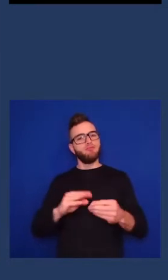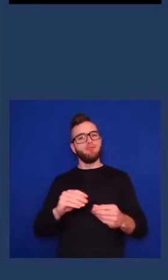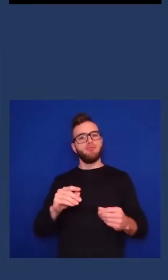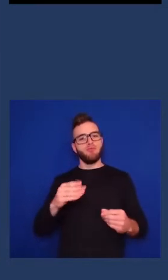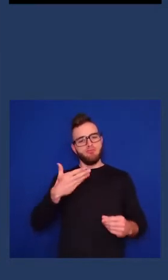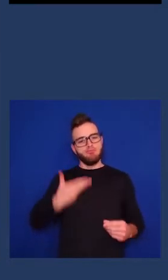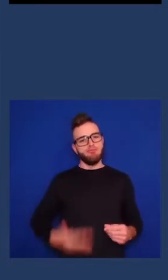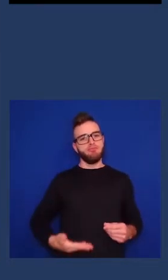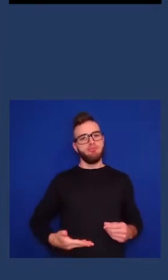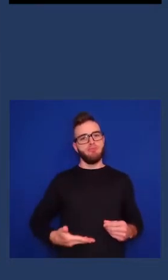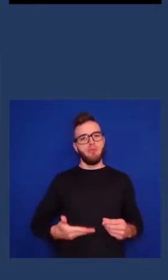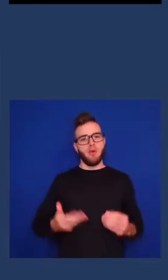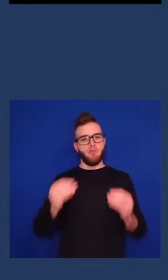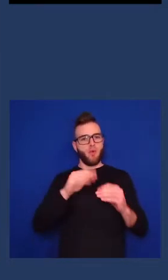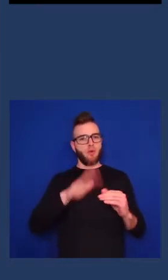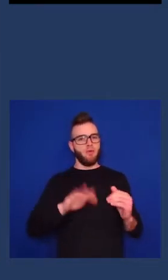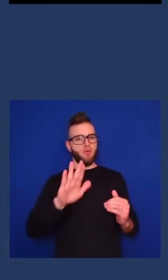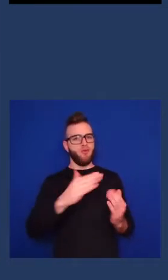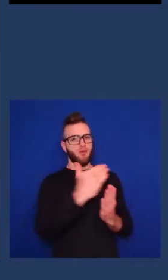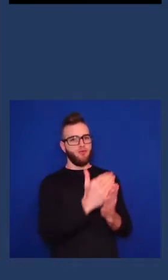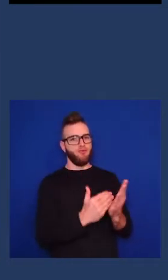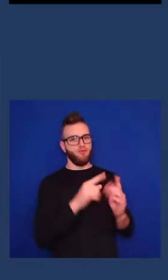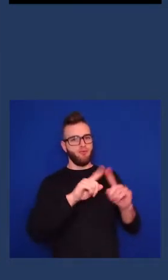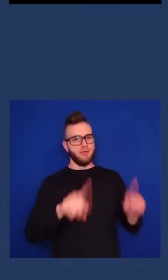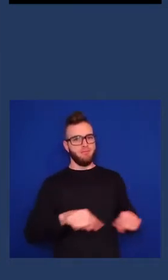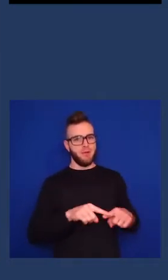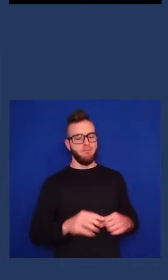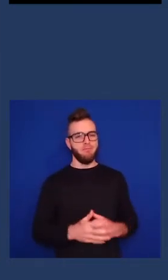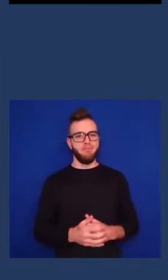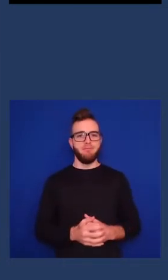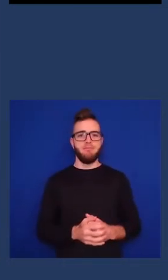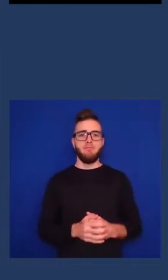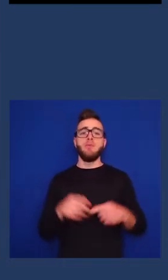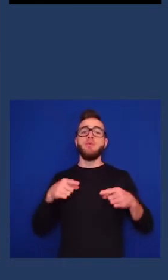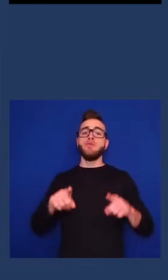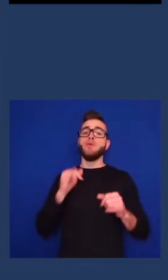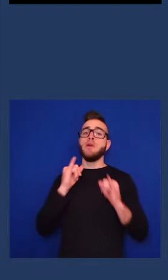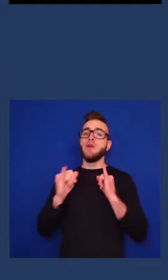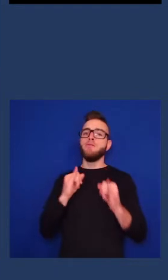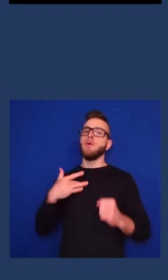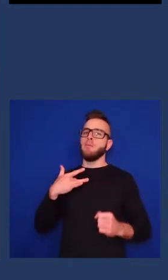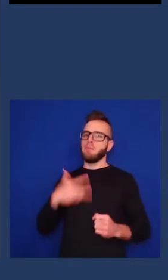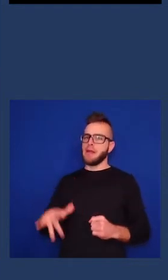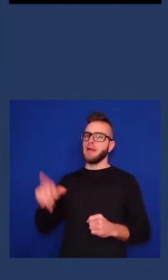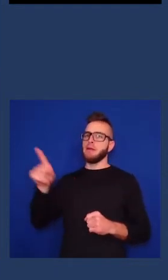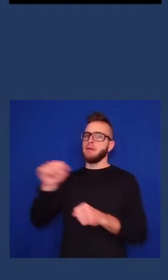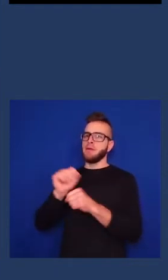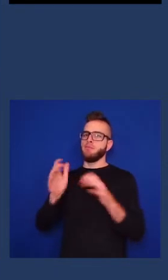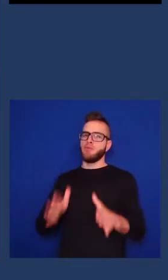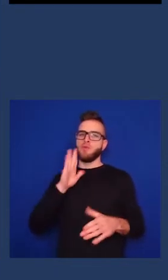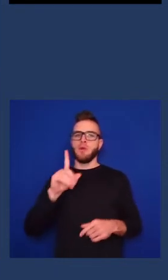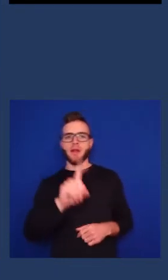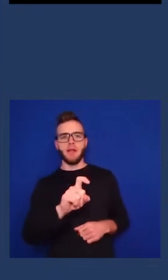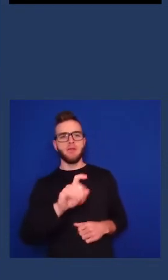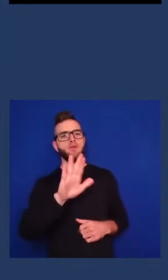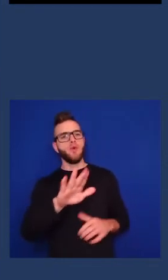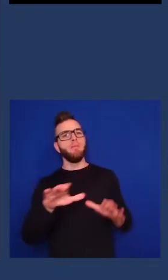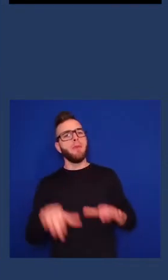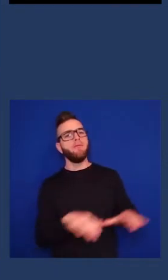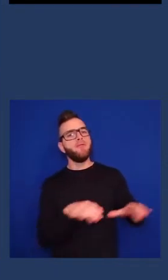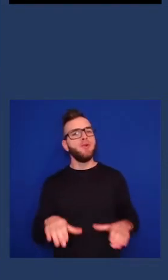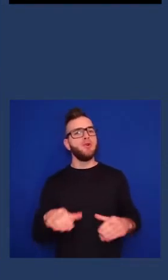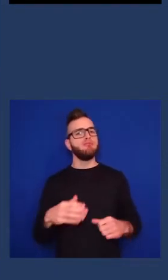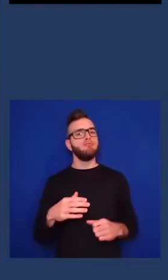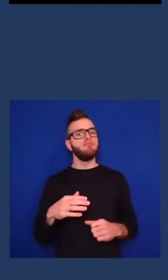type of interview style you'll be asked is behavioral style questions. These are looking for specific examples